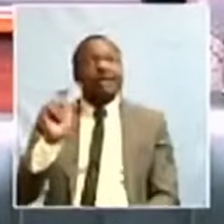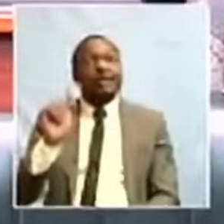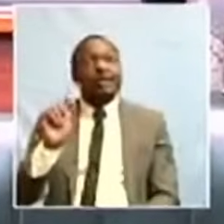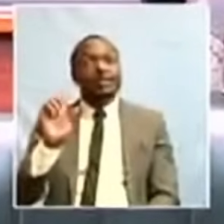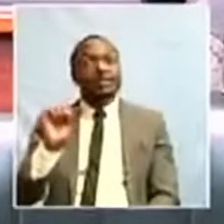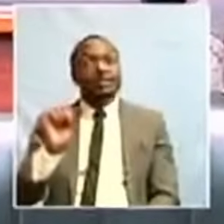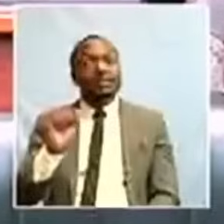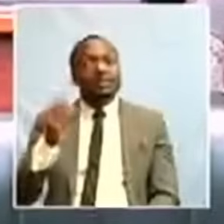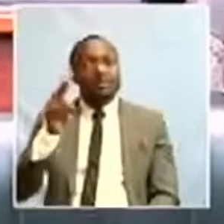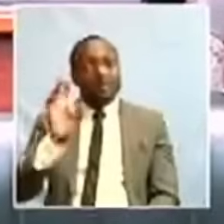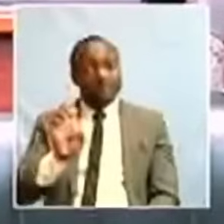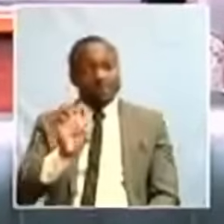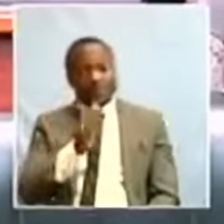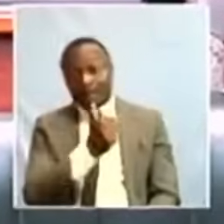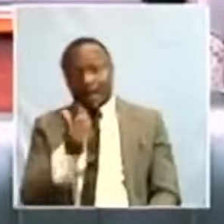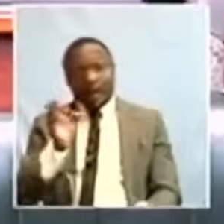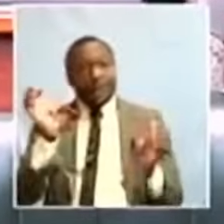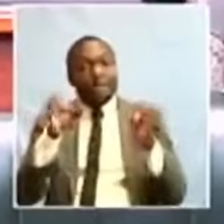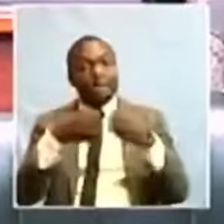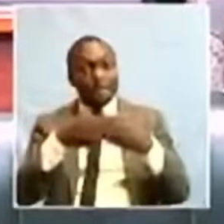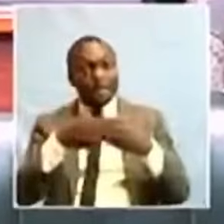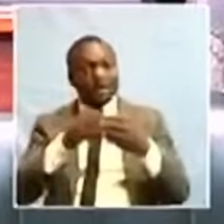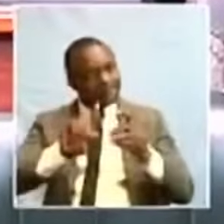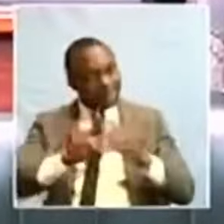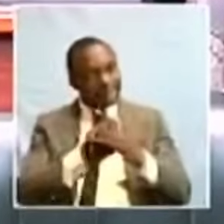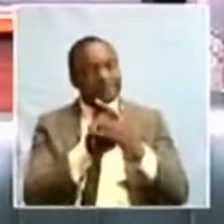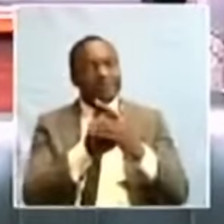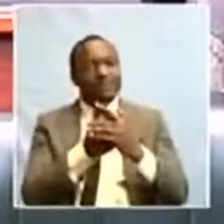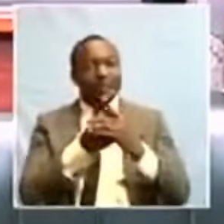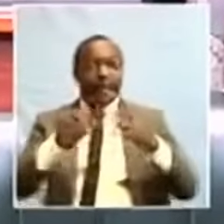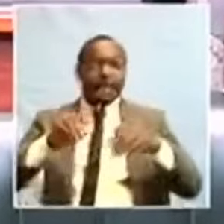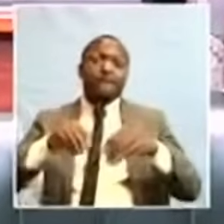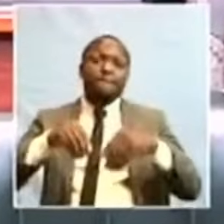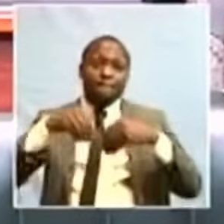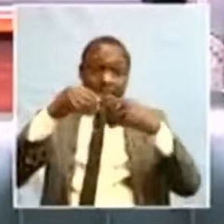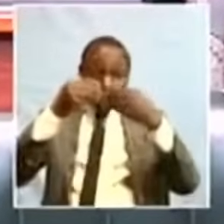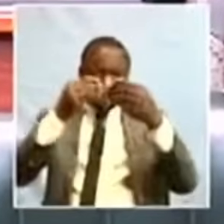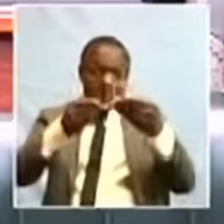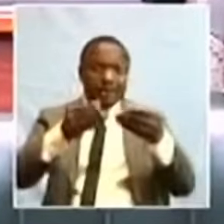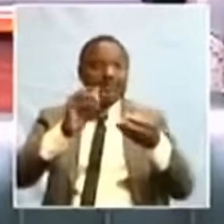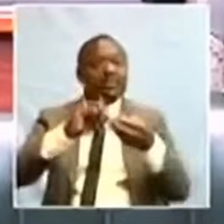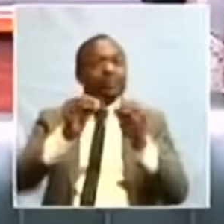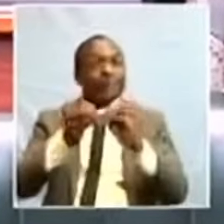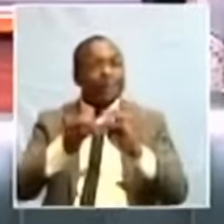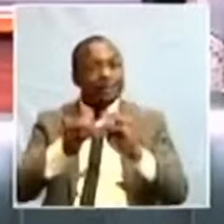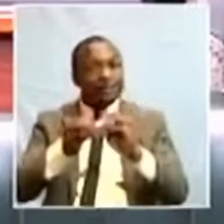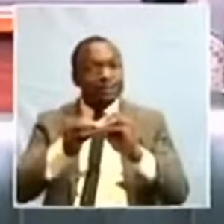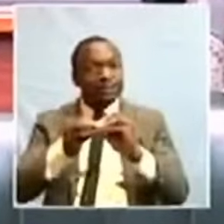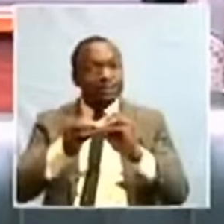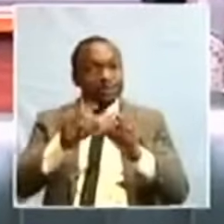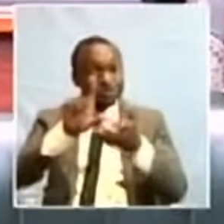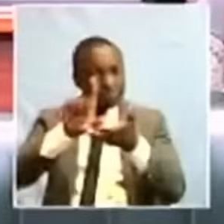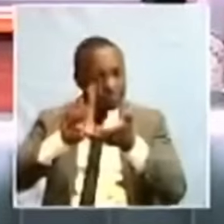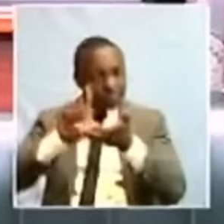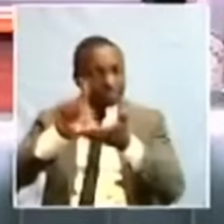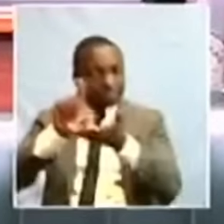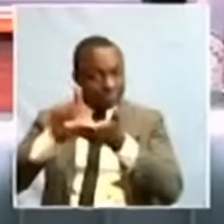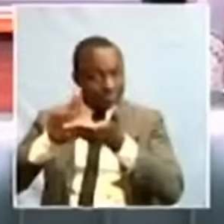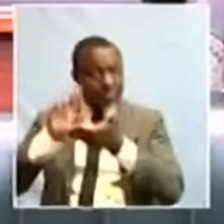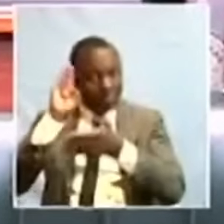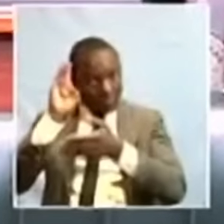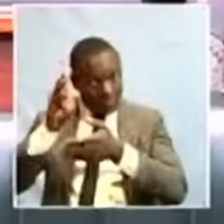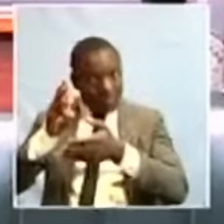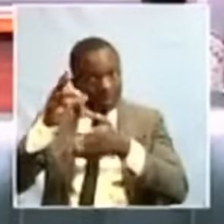banks have started, and they have released the codes of the loans will